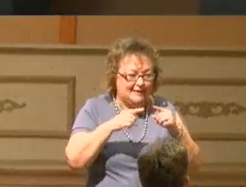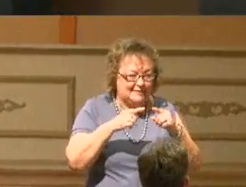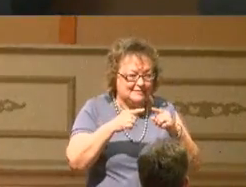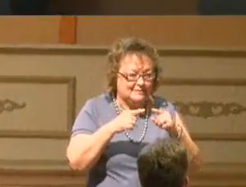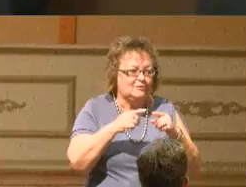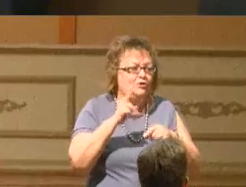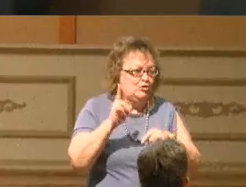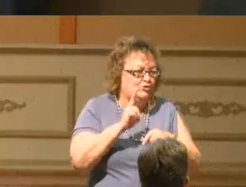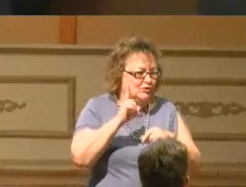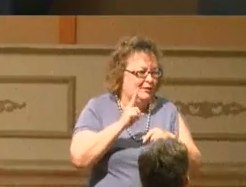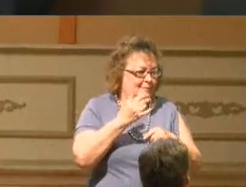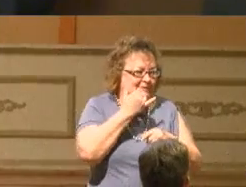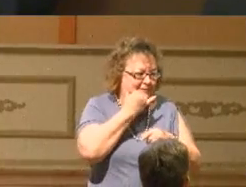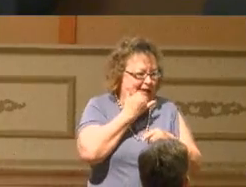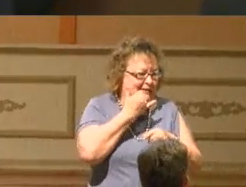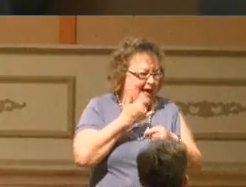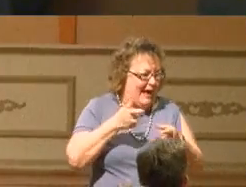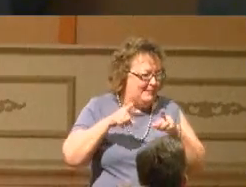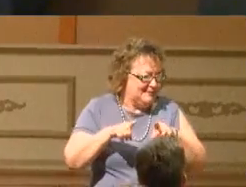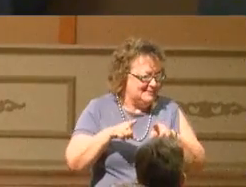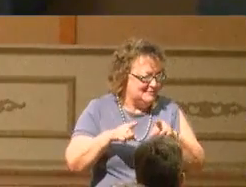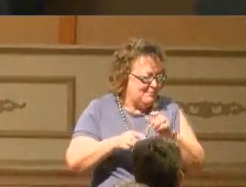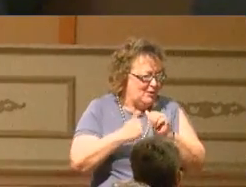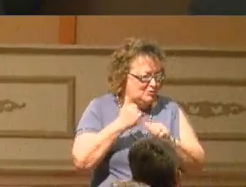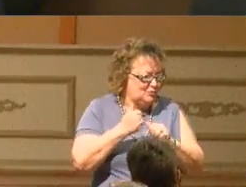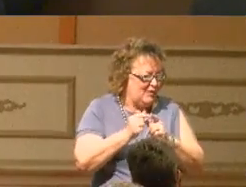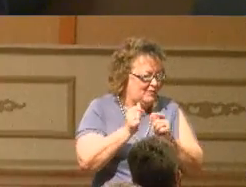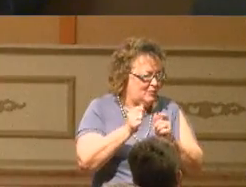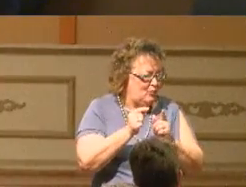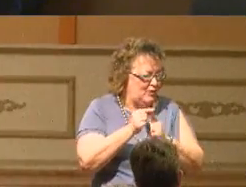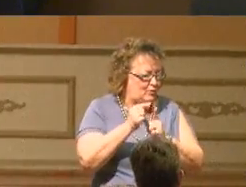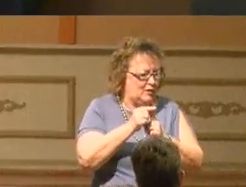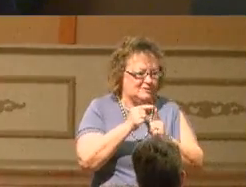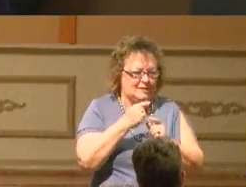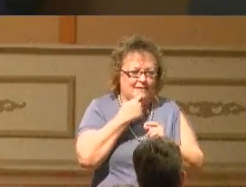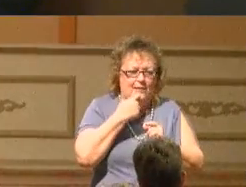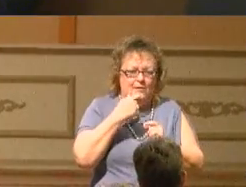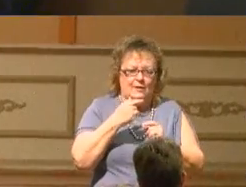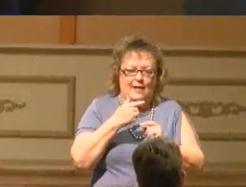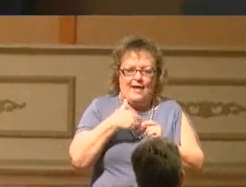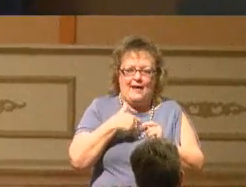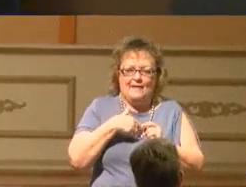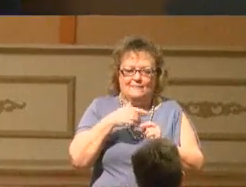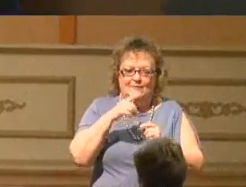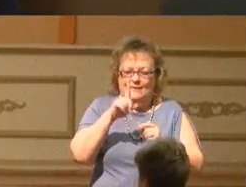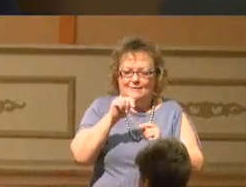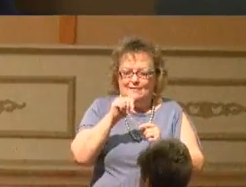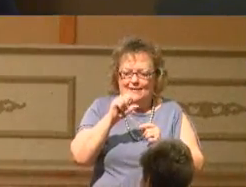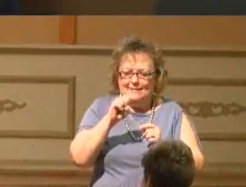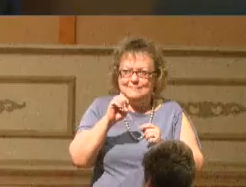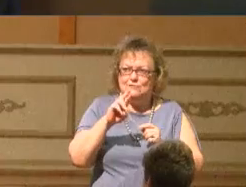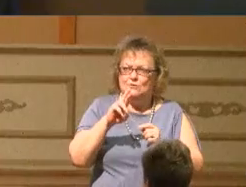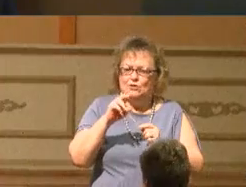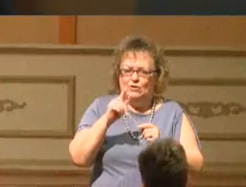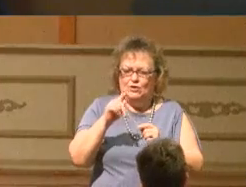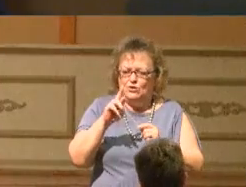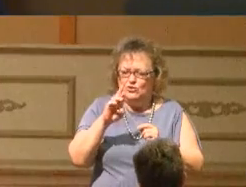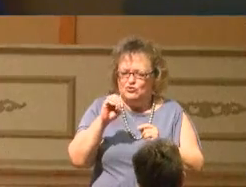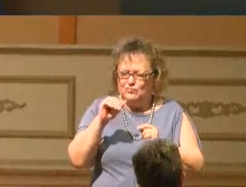usually happens the most, announcements. Ladies retreat. They were going to be having a ladies retreat at Comfort Suits.